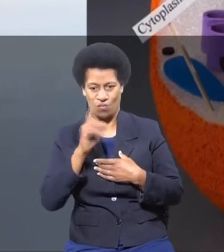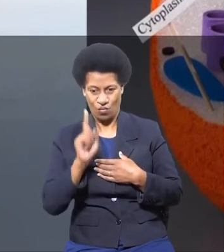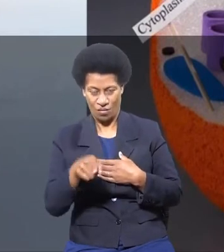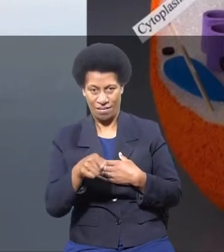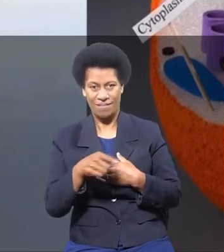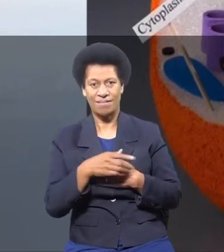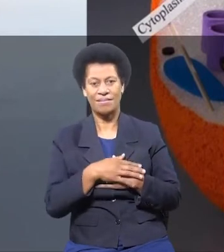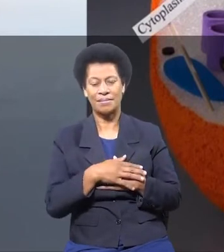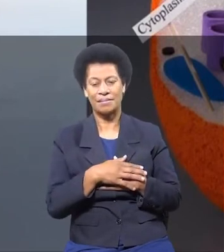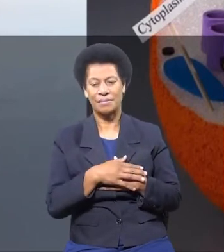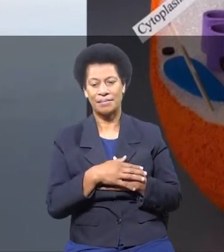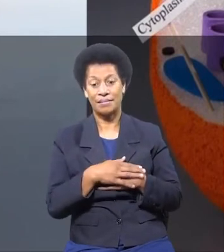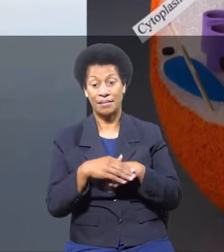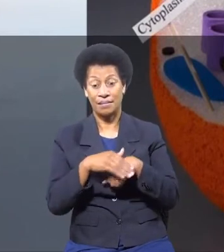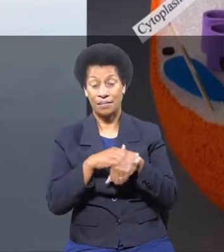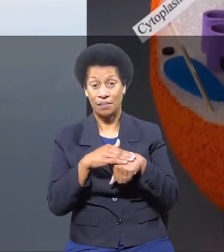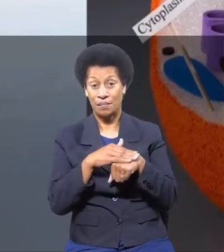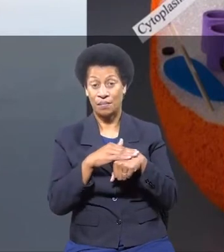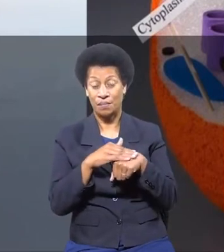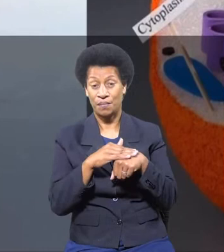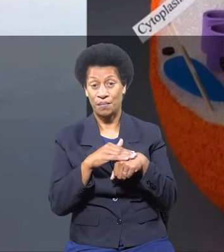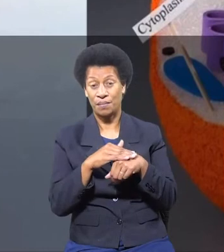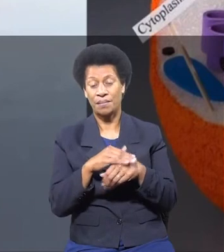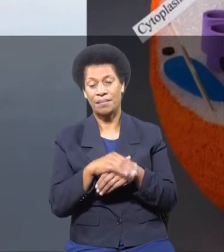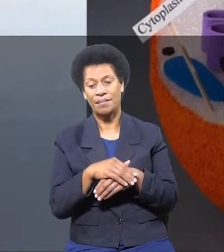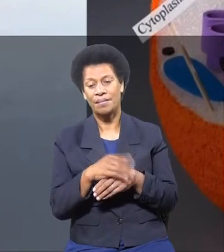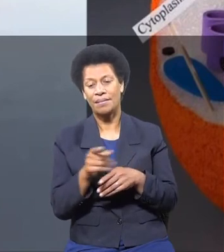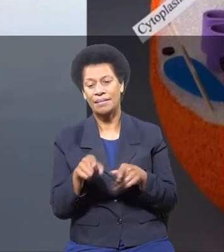up the top, there's a mitochondria, that blue-shaped,